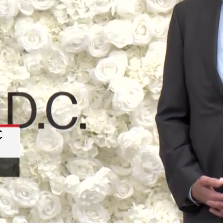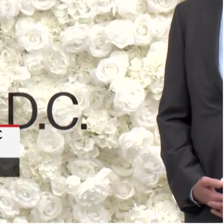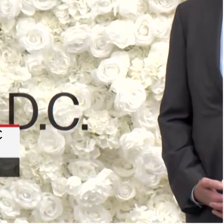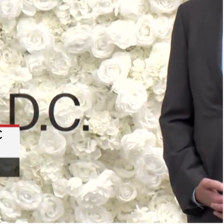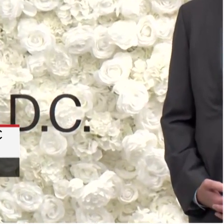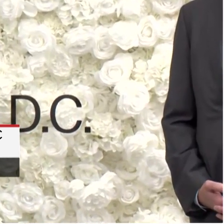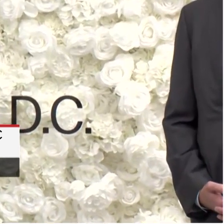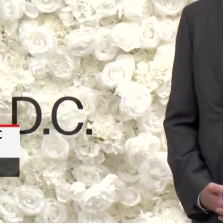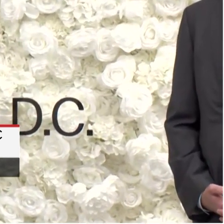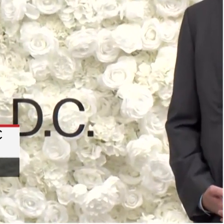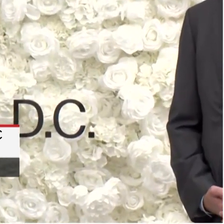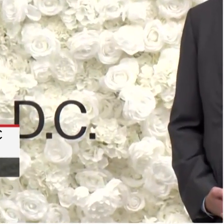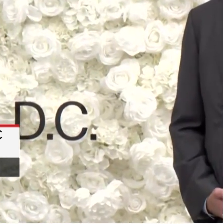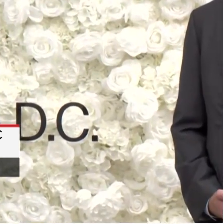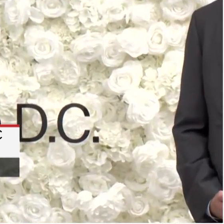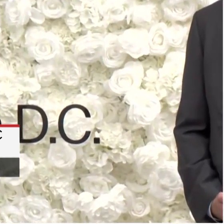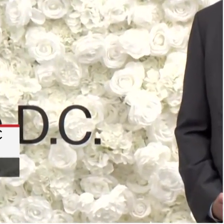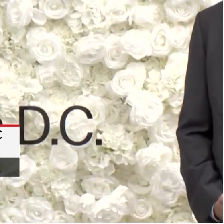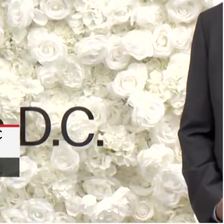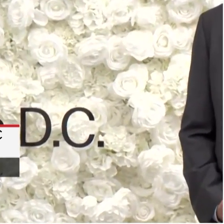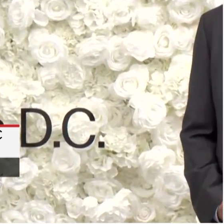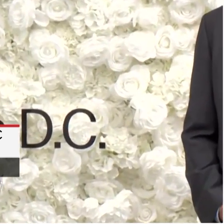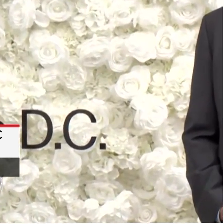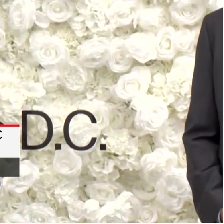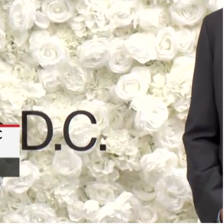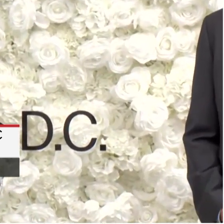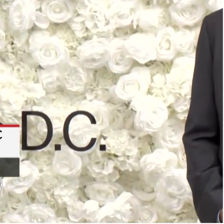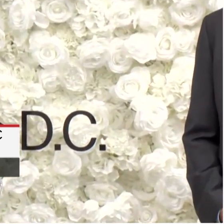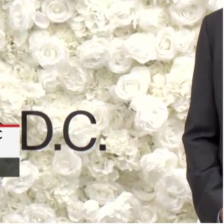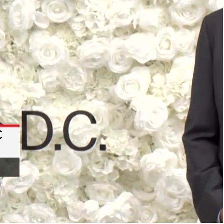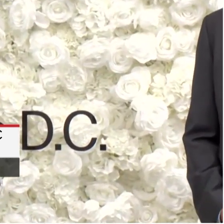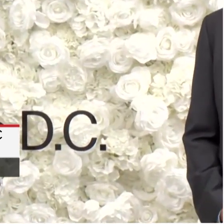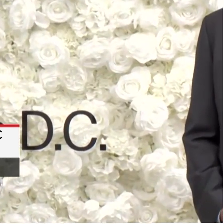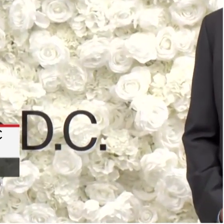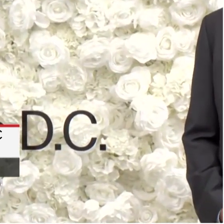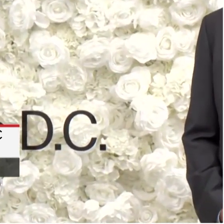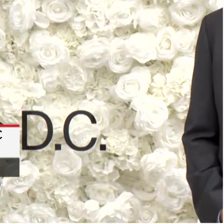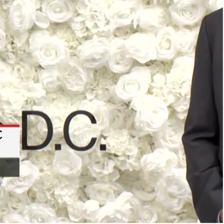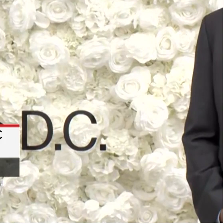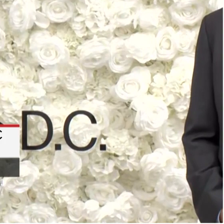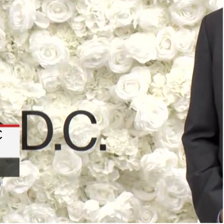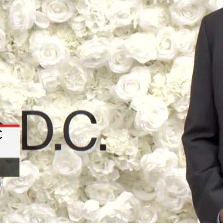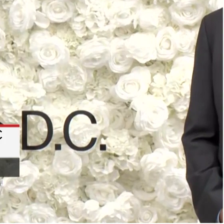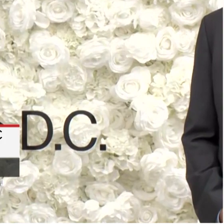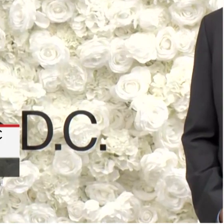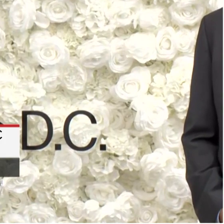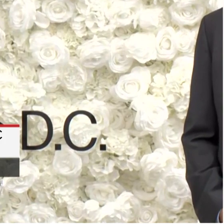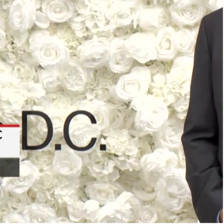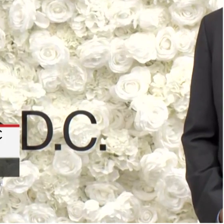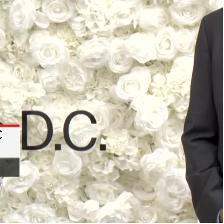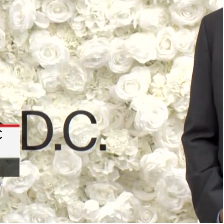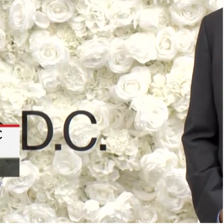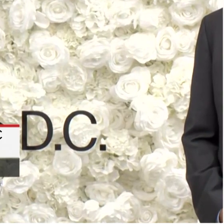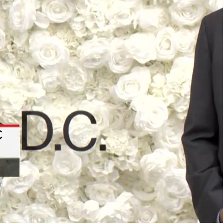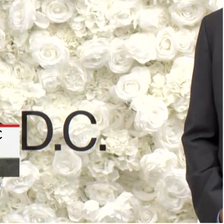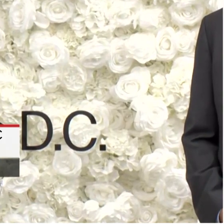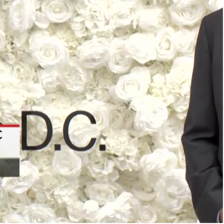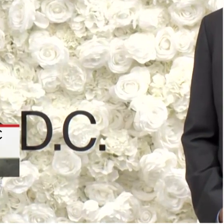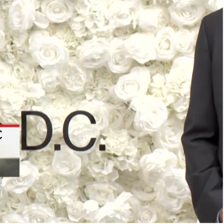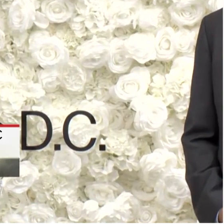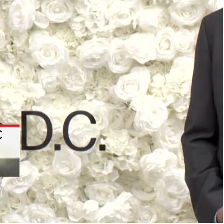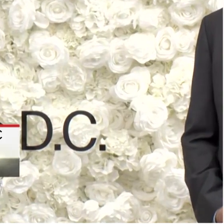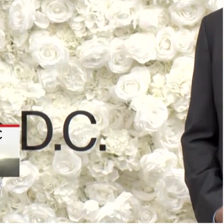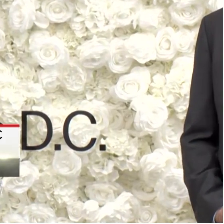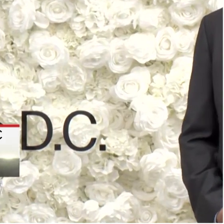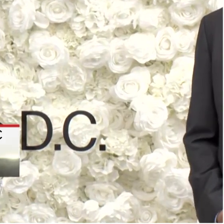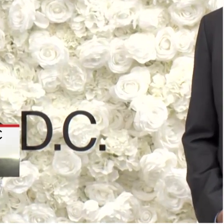building world-class race cars for Volvo, and then infusing that performance DNA into every car that we build and deliver today. And the Polestar